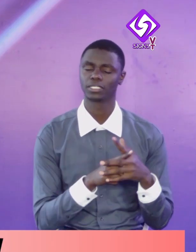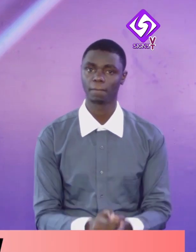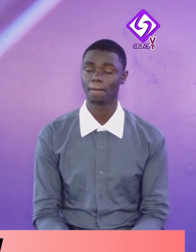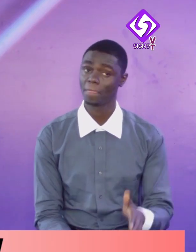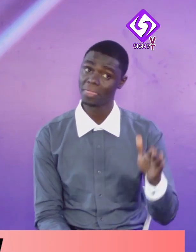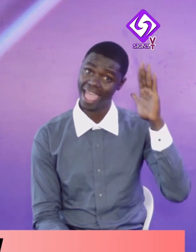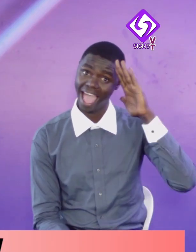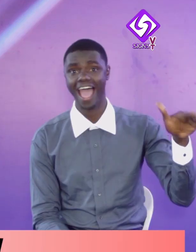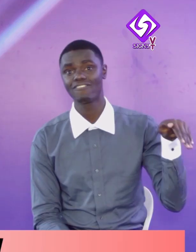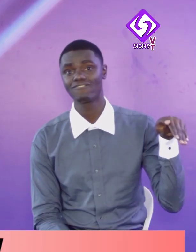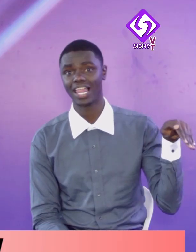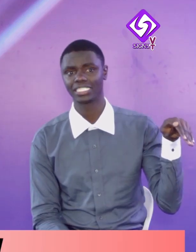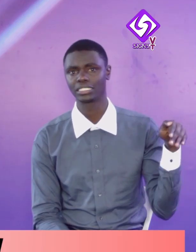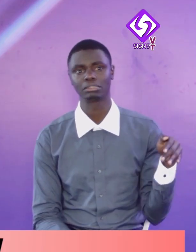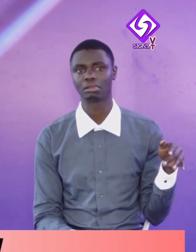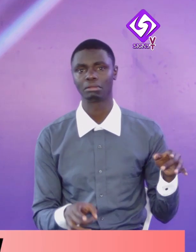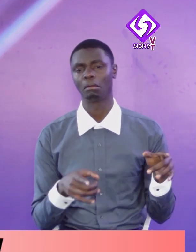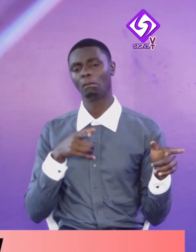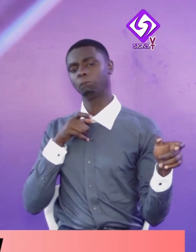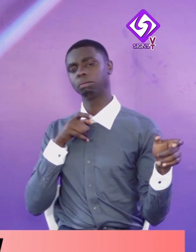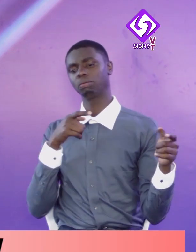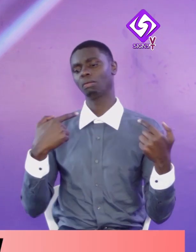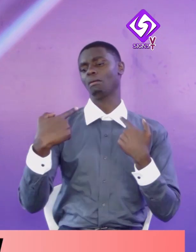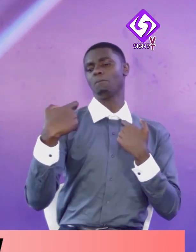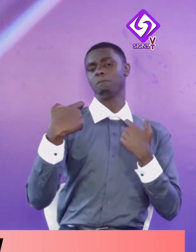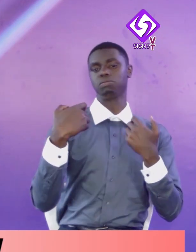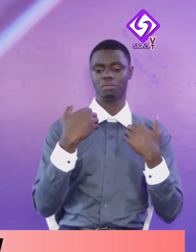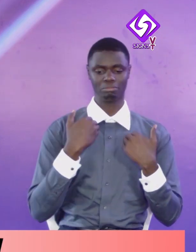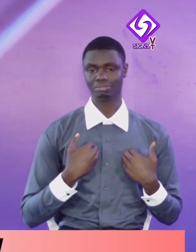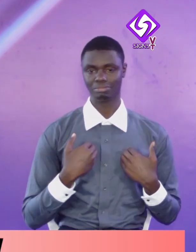Felix. Hi. Usinianze sai, uko aje?